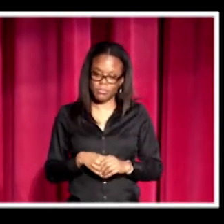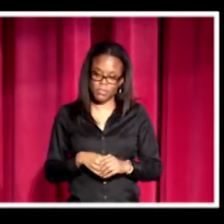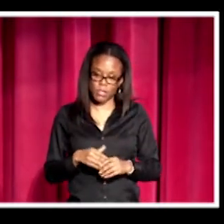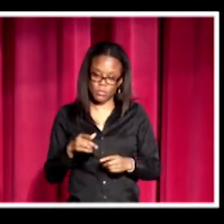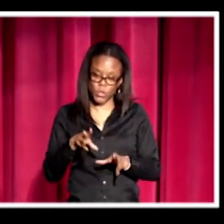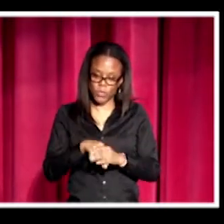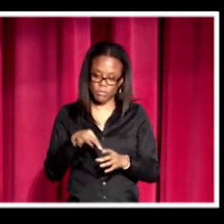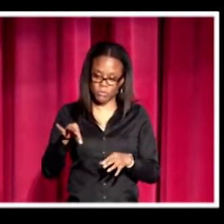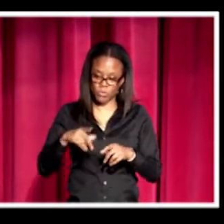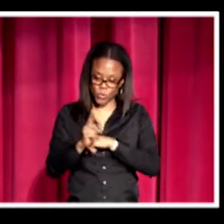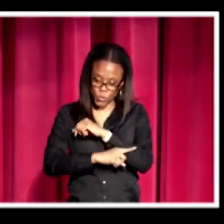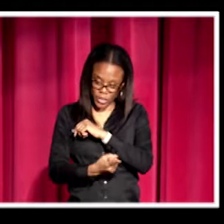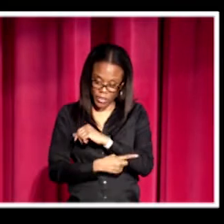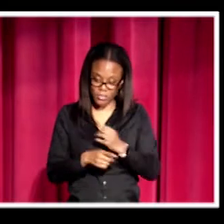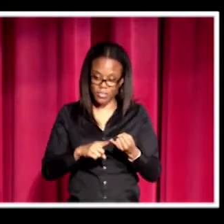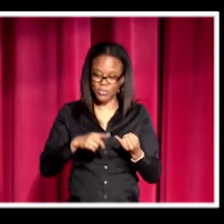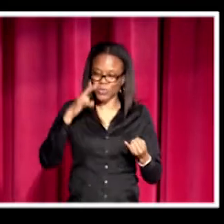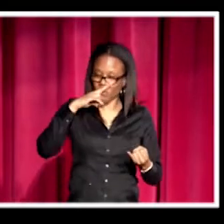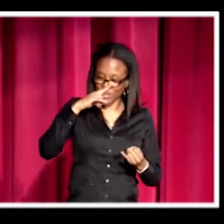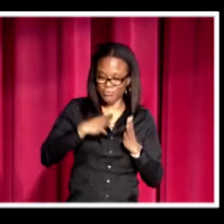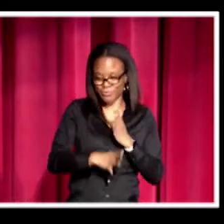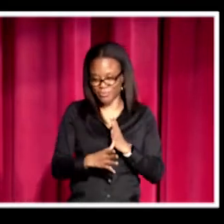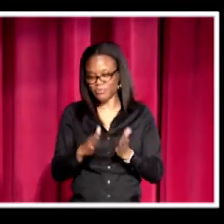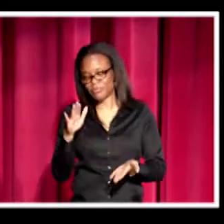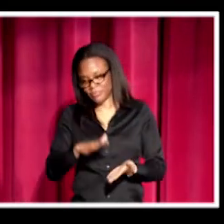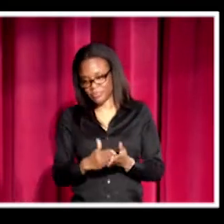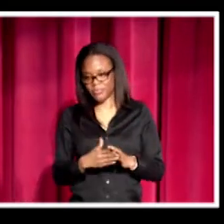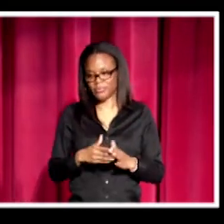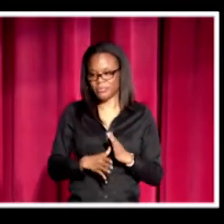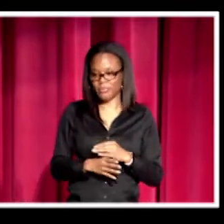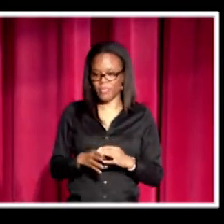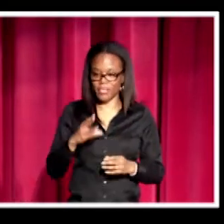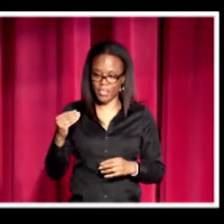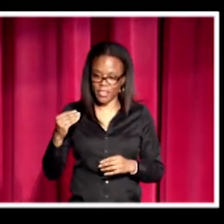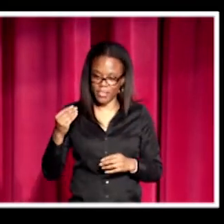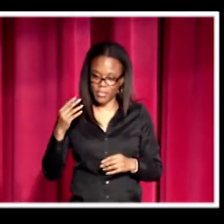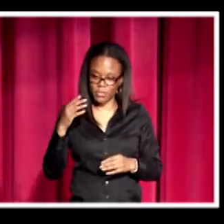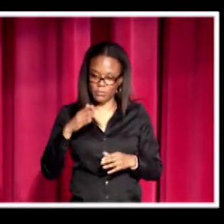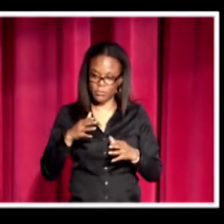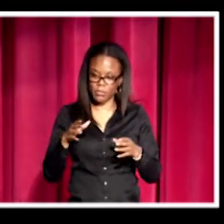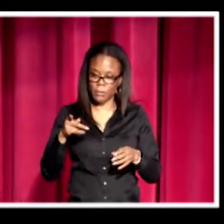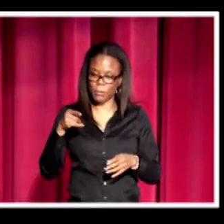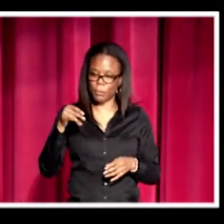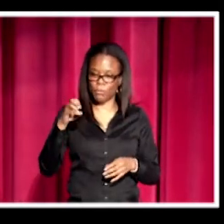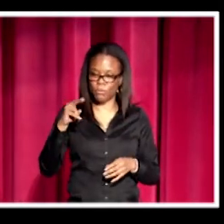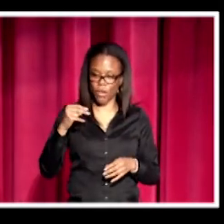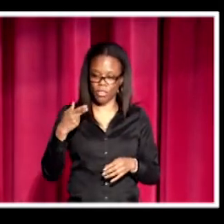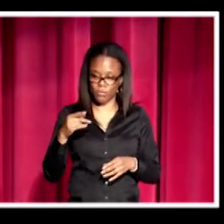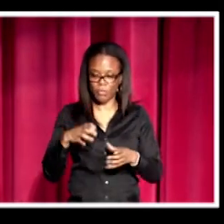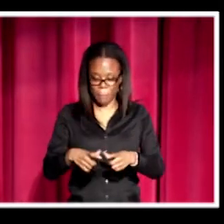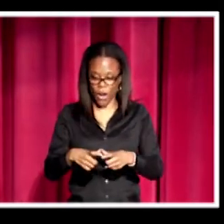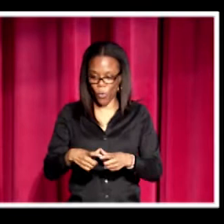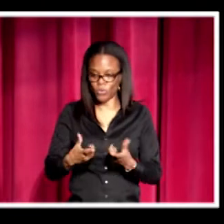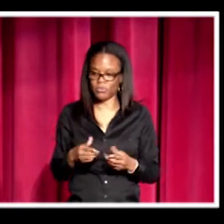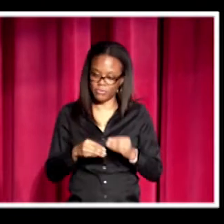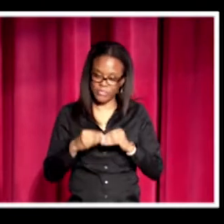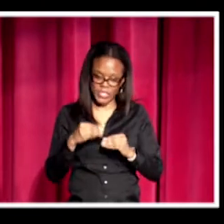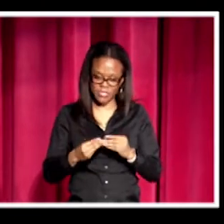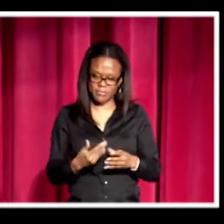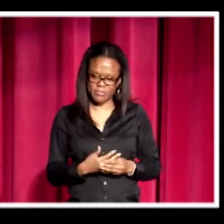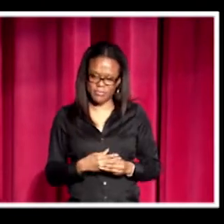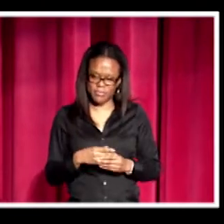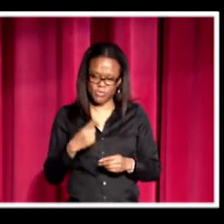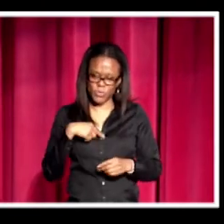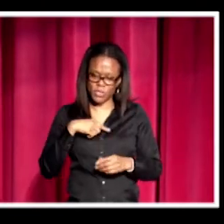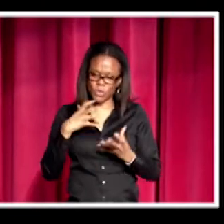trash pickup, the rat abatement, the pothole repairs. We're also focused on exploring the big ideas that will keep